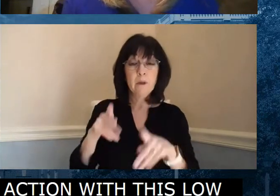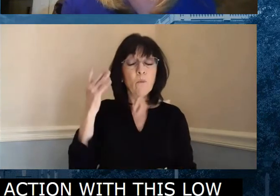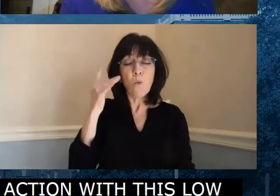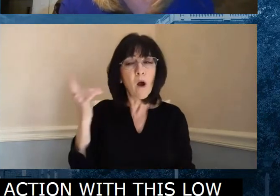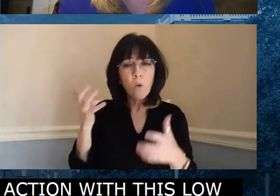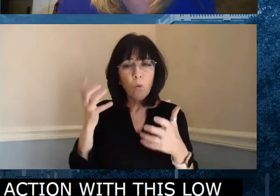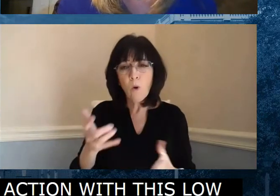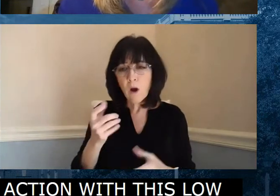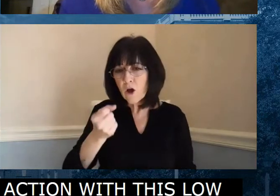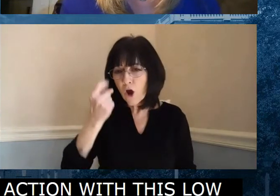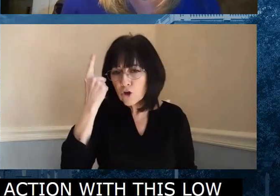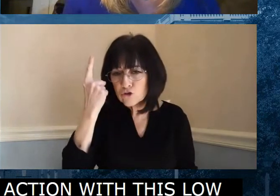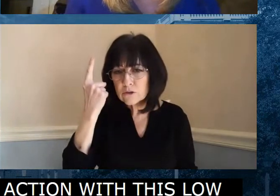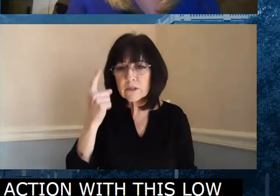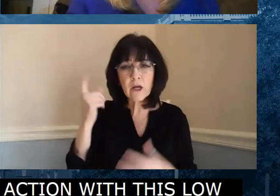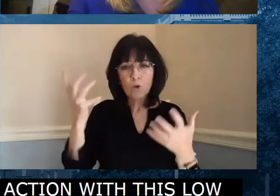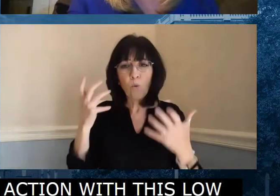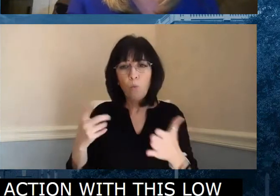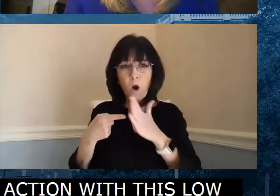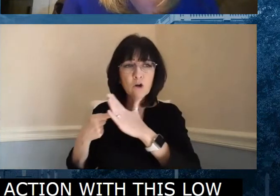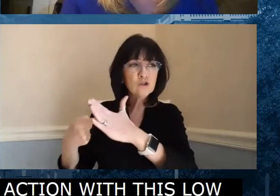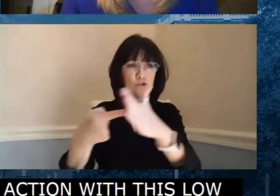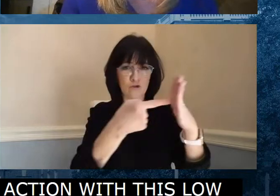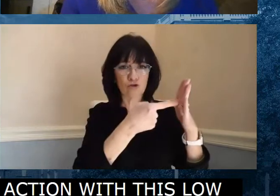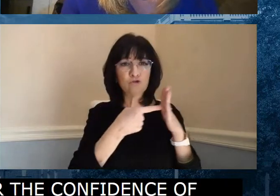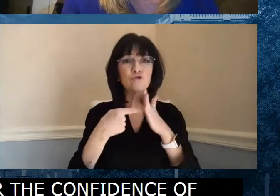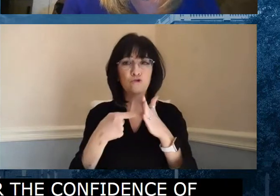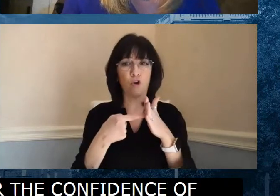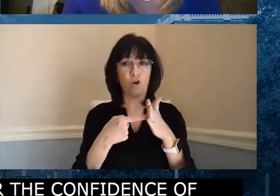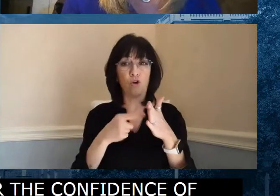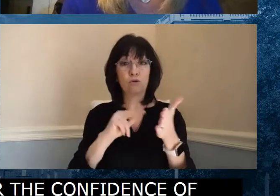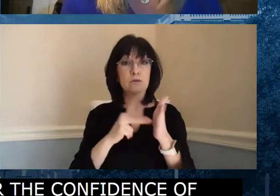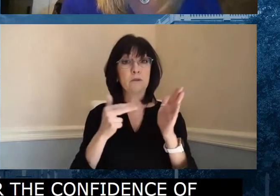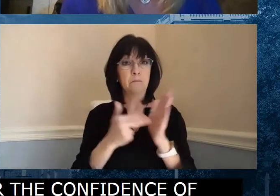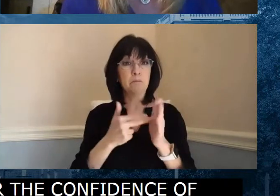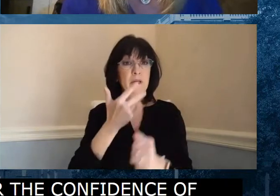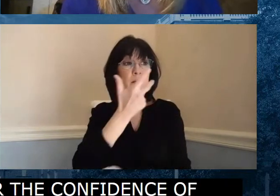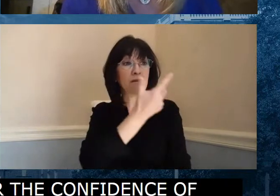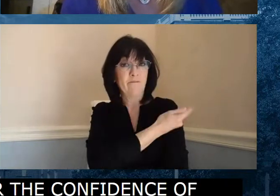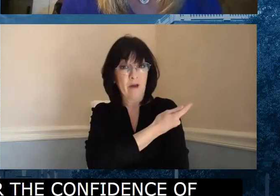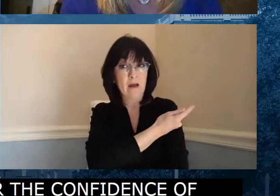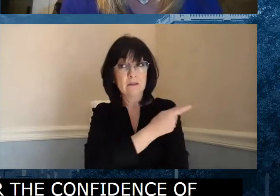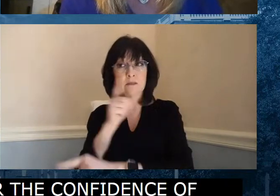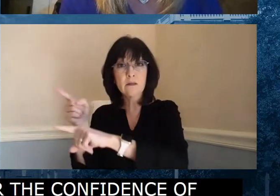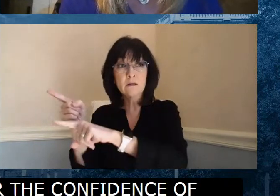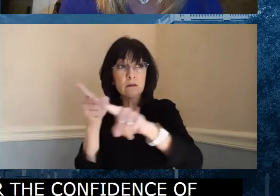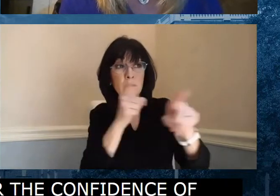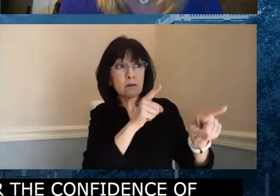be transparent about this issue really shows just how seriously they take the safety of these